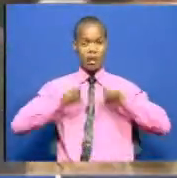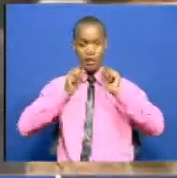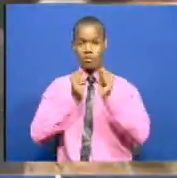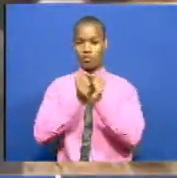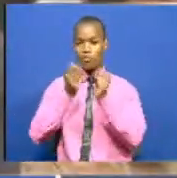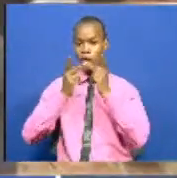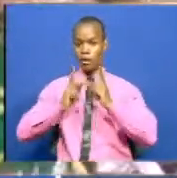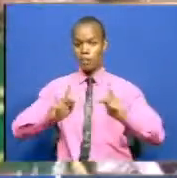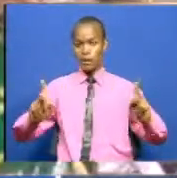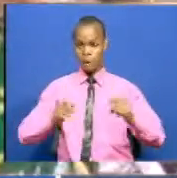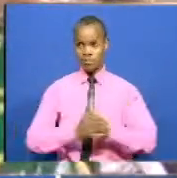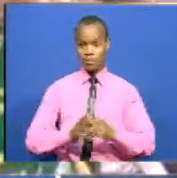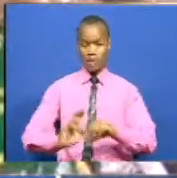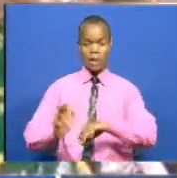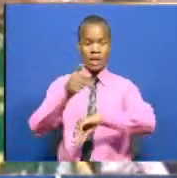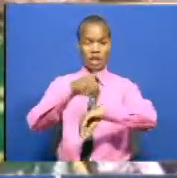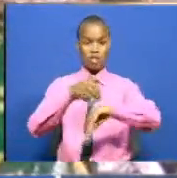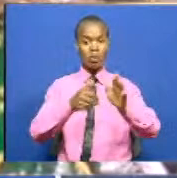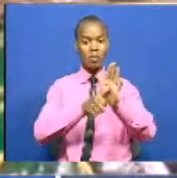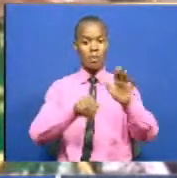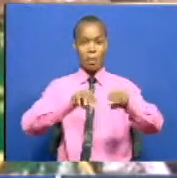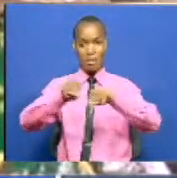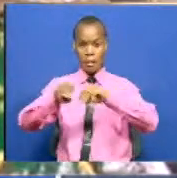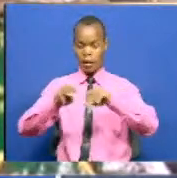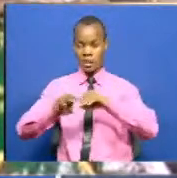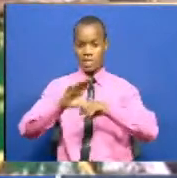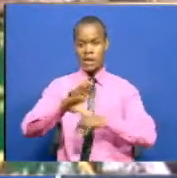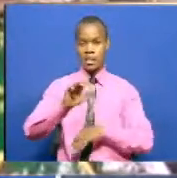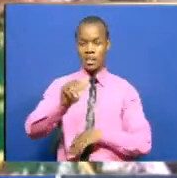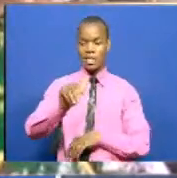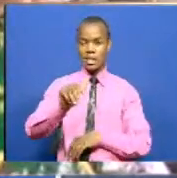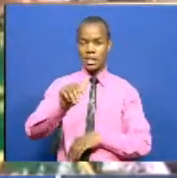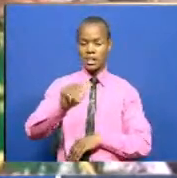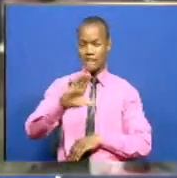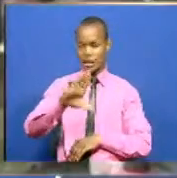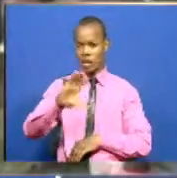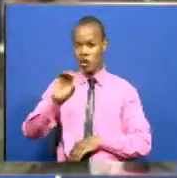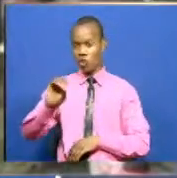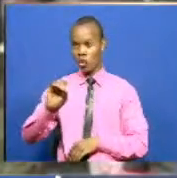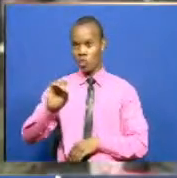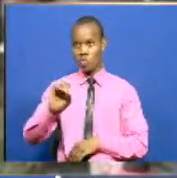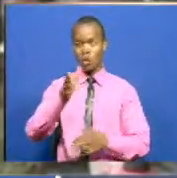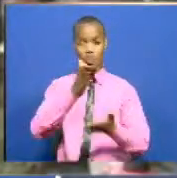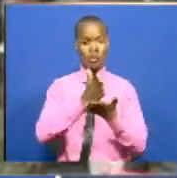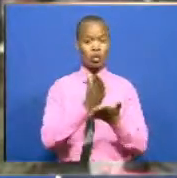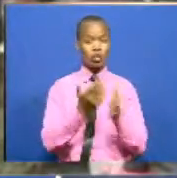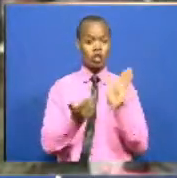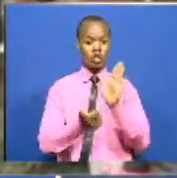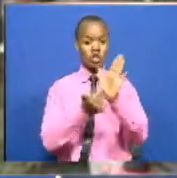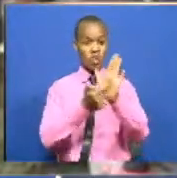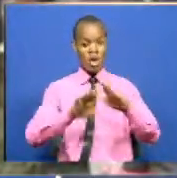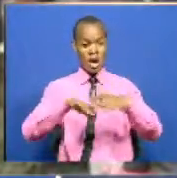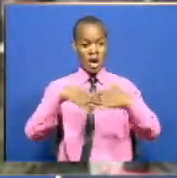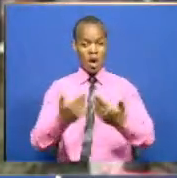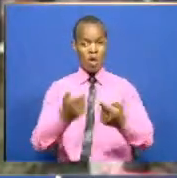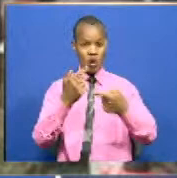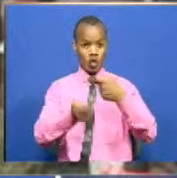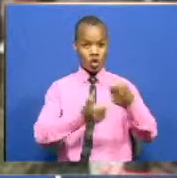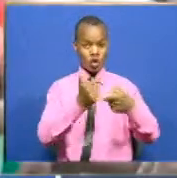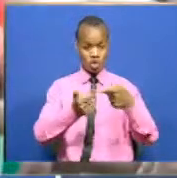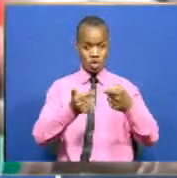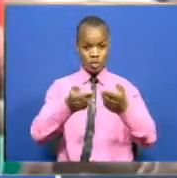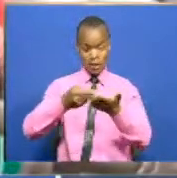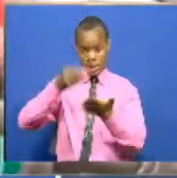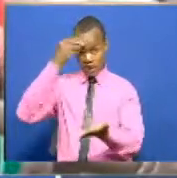National Disaster Management Authority Chief Executive Officer James Odwor expressed optimism of continuity of learning for pupils